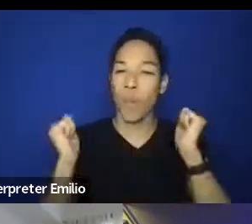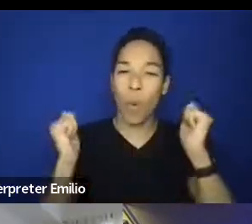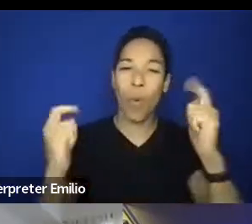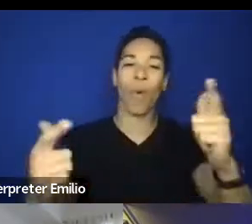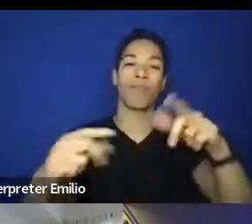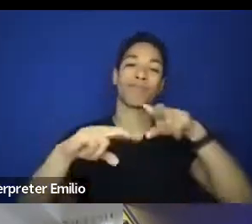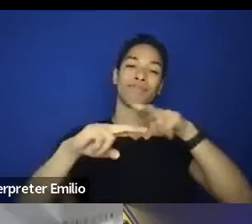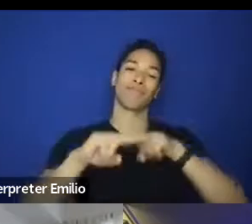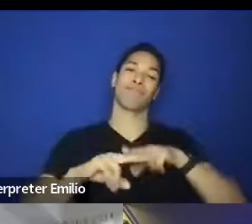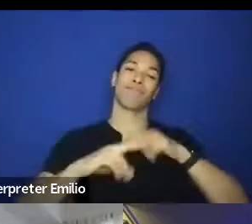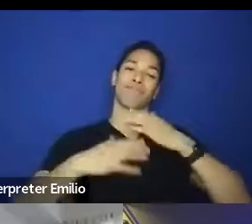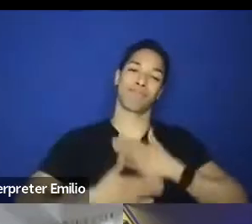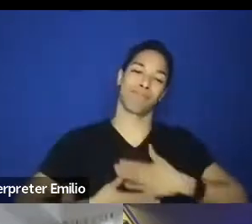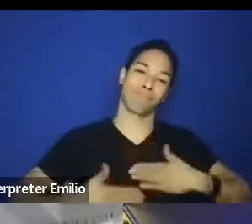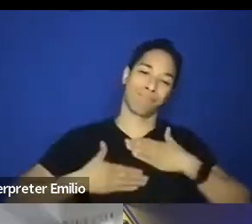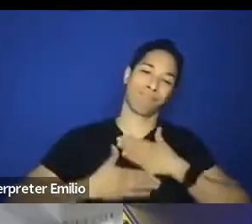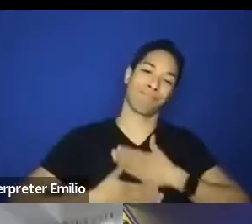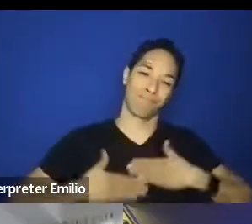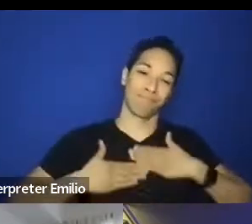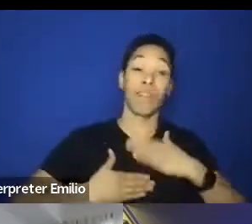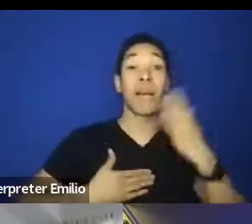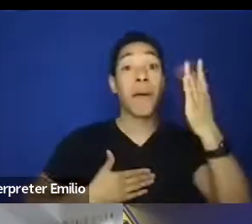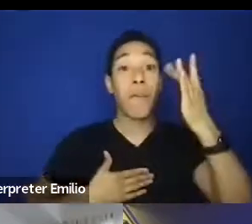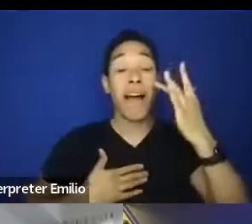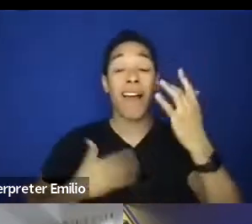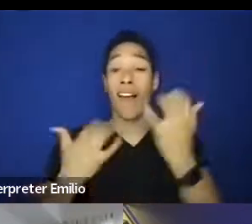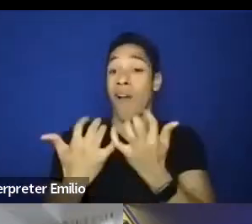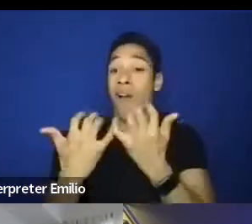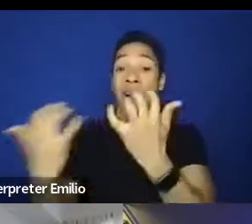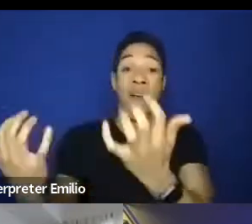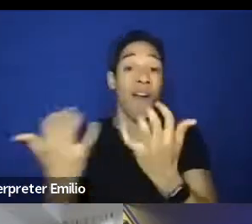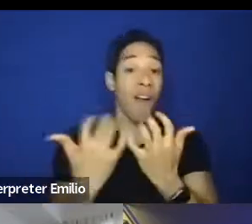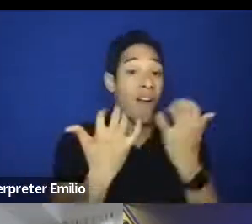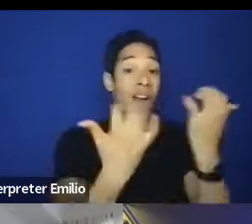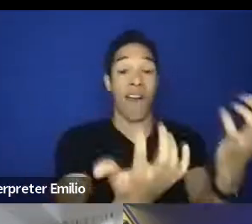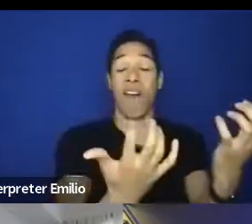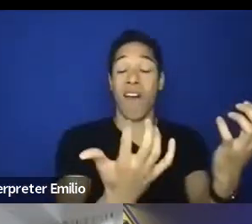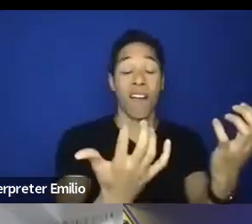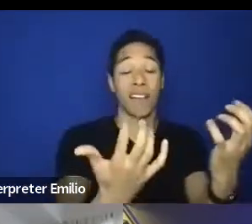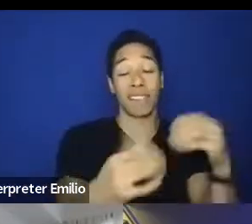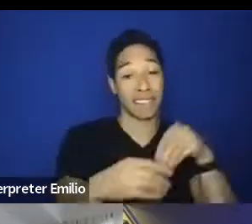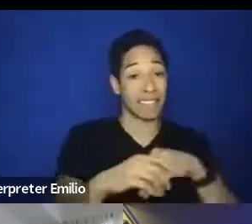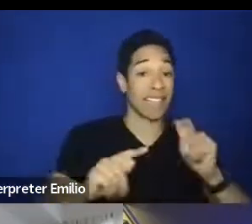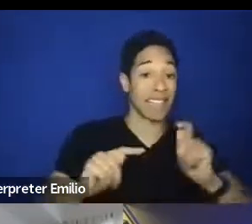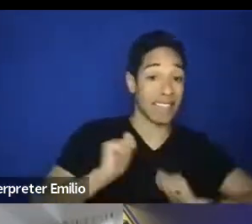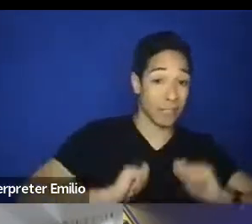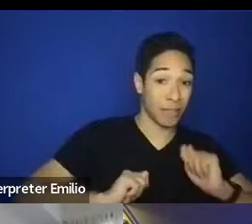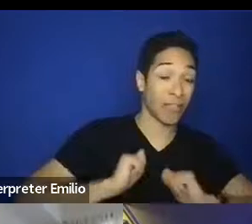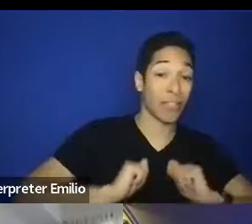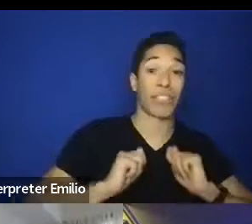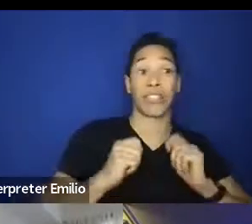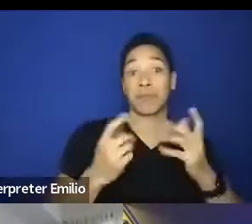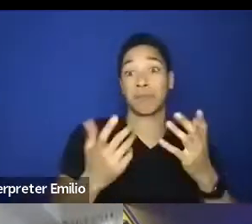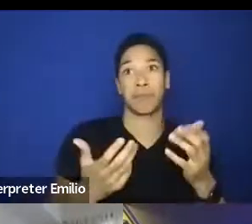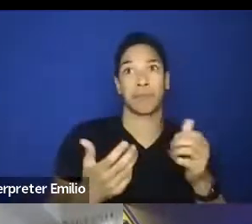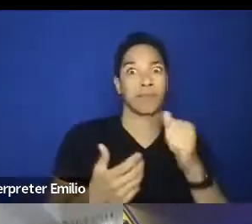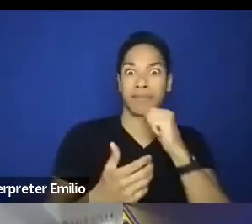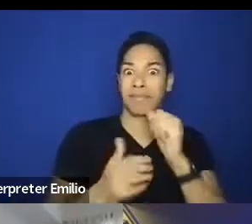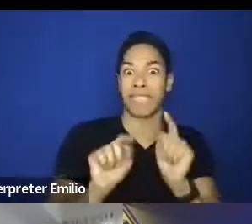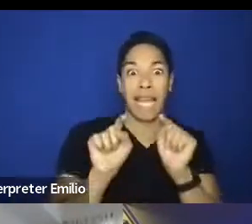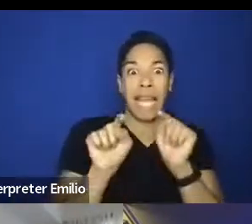and join it, because theater, like audiences, at least I'll say this for family, audiences aren't